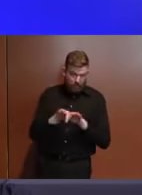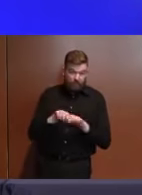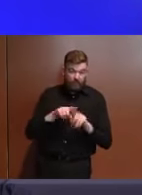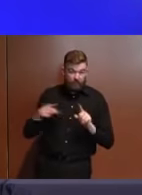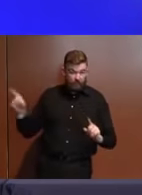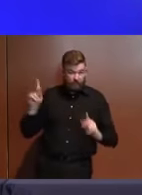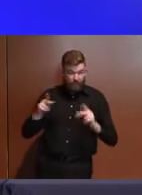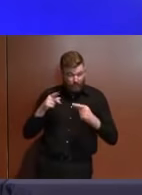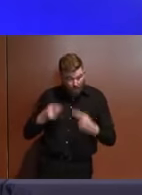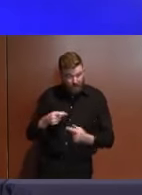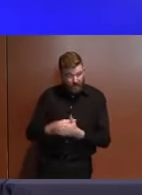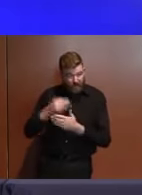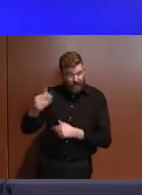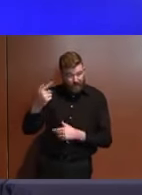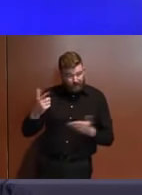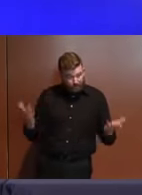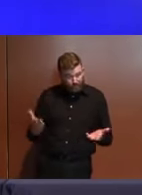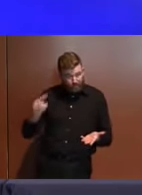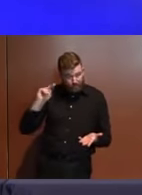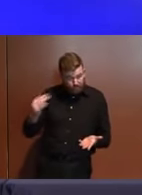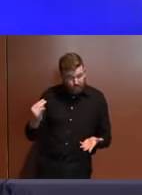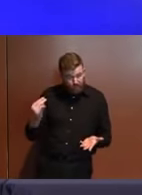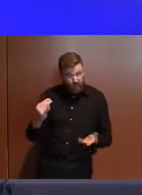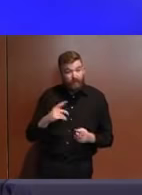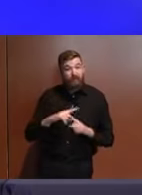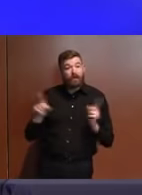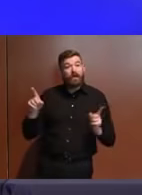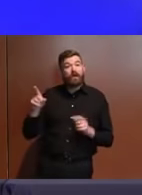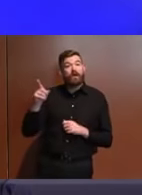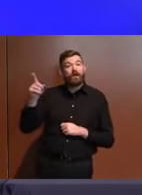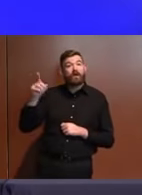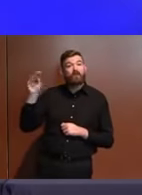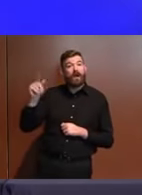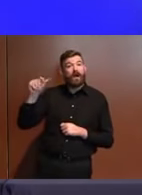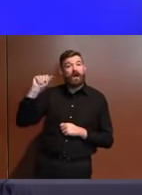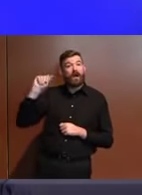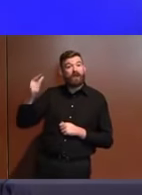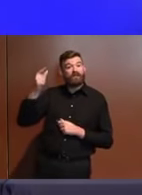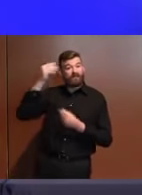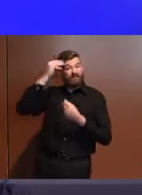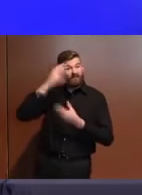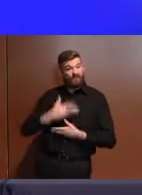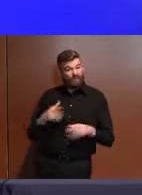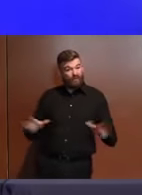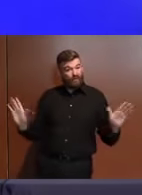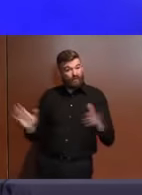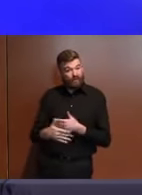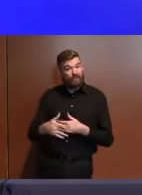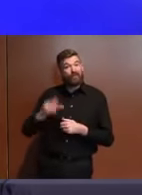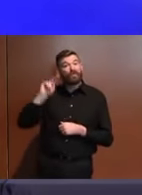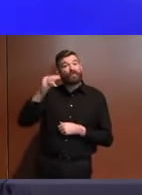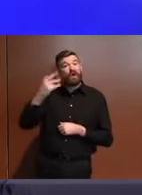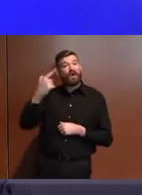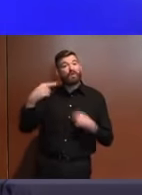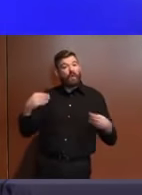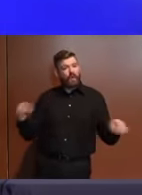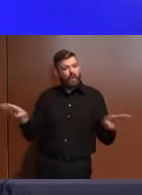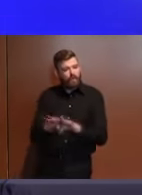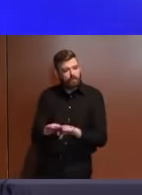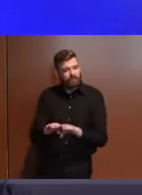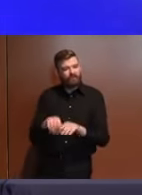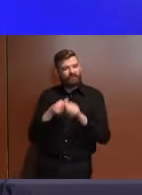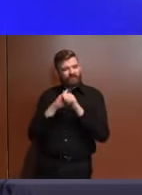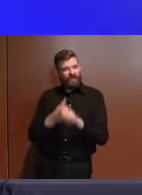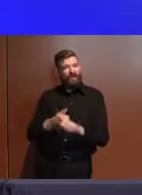buy guns in New Jersey. On Monday, the Attorney General told us in this very room that closing New Jersey gun stores was consistent with federal